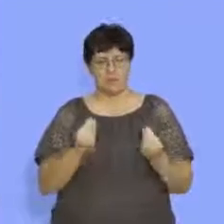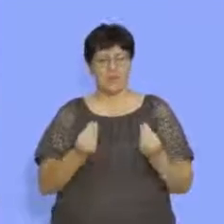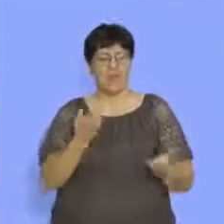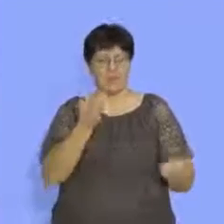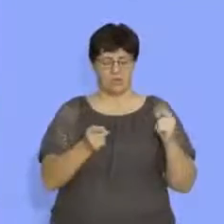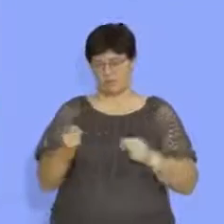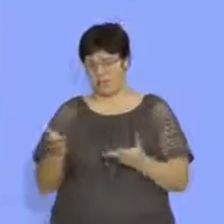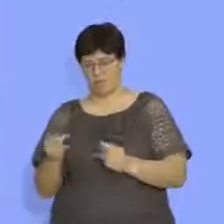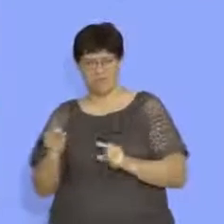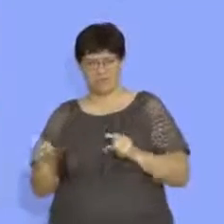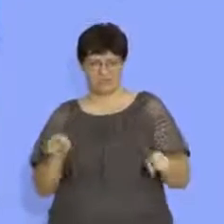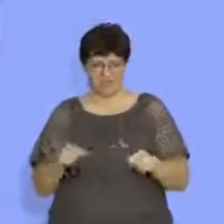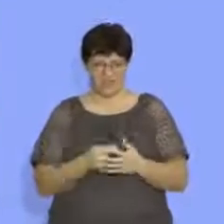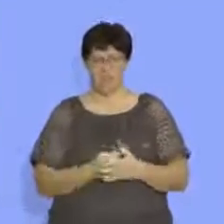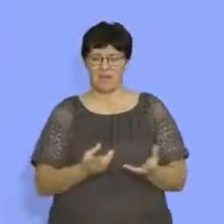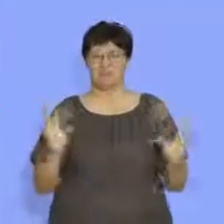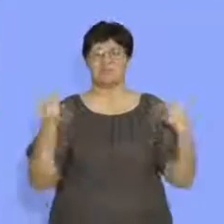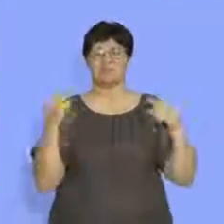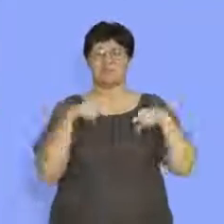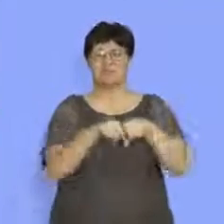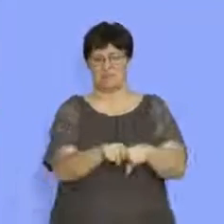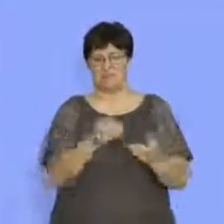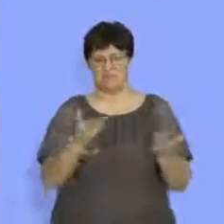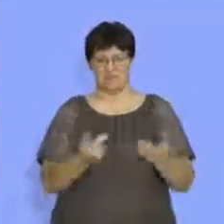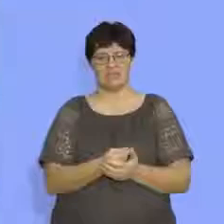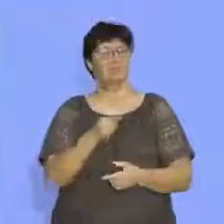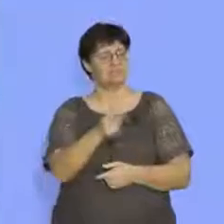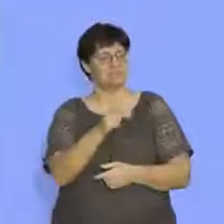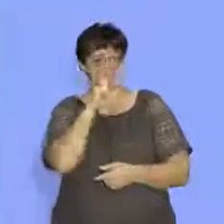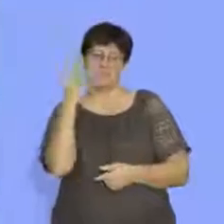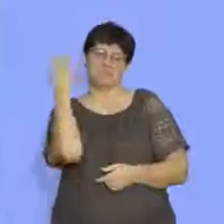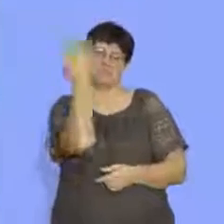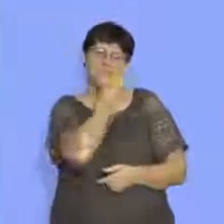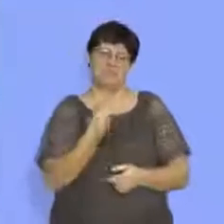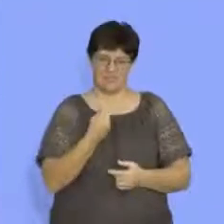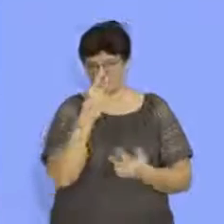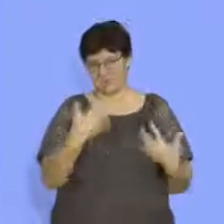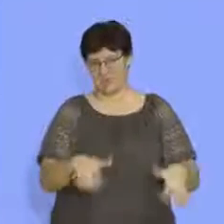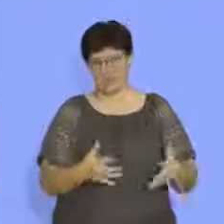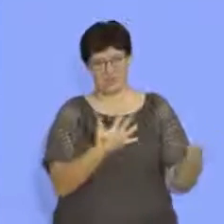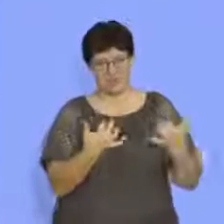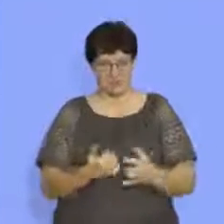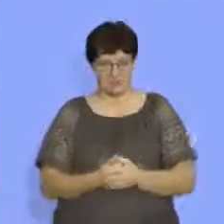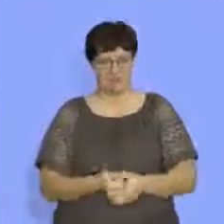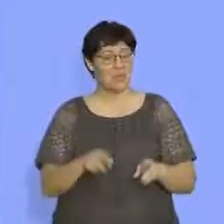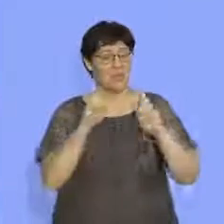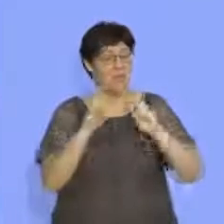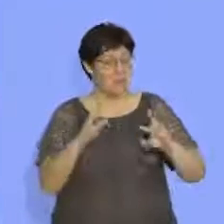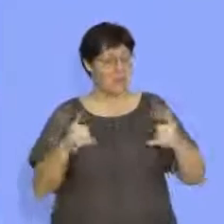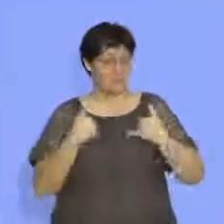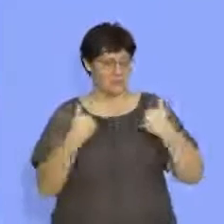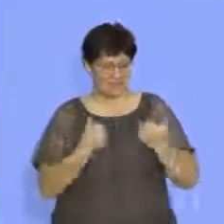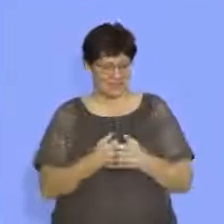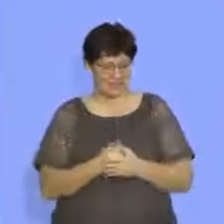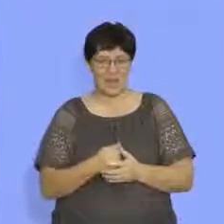And then it gives me 2 equations. Then I have a simultaneous equation, which is a very beautiful thing to actually do. Guys,